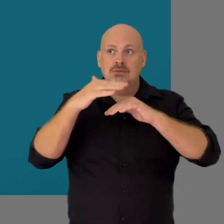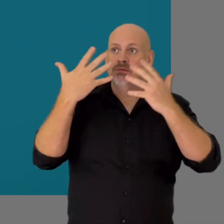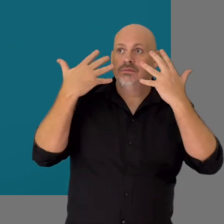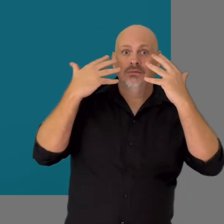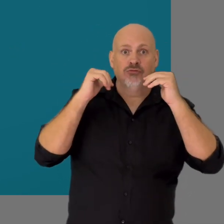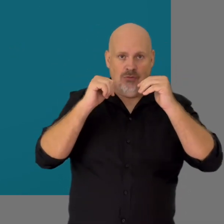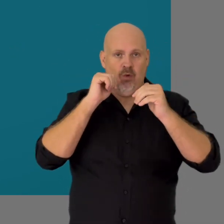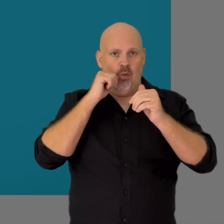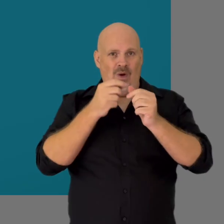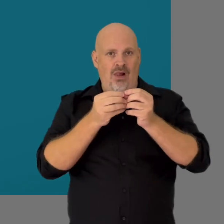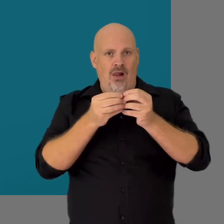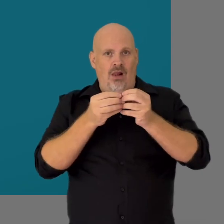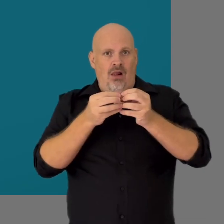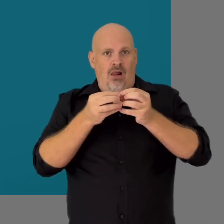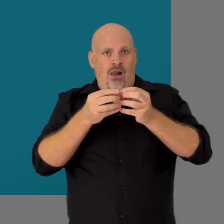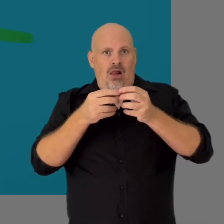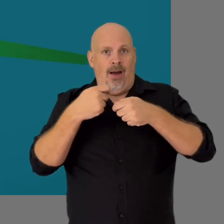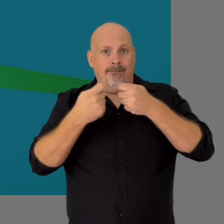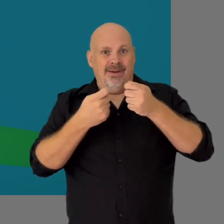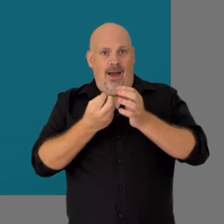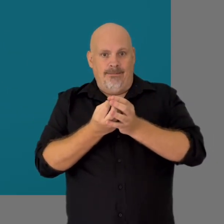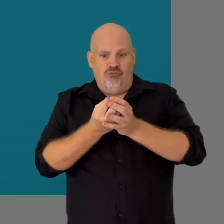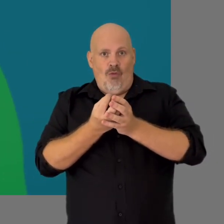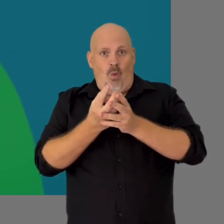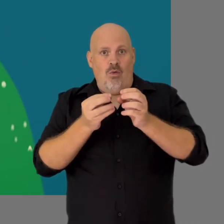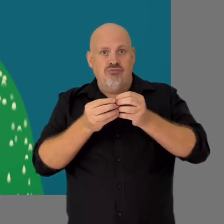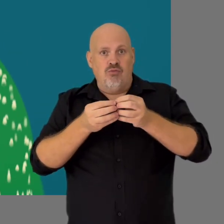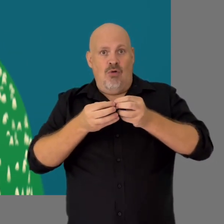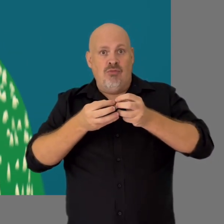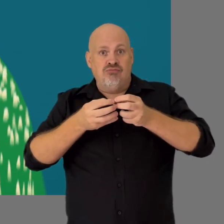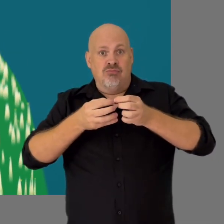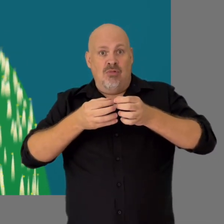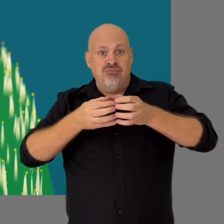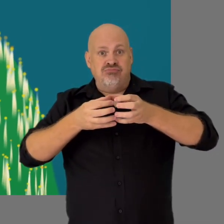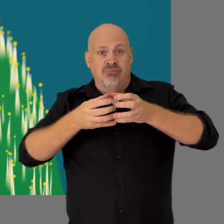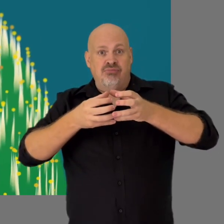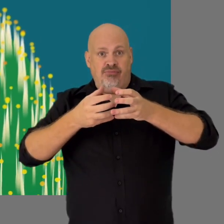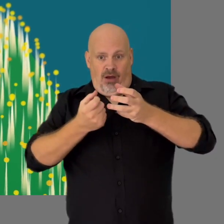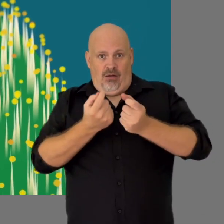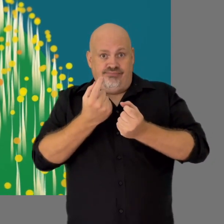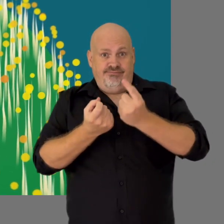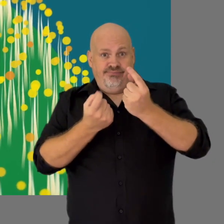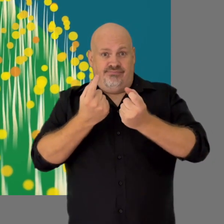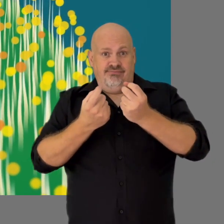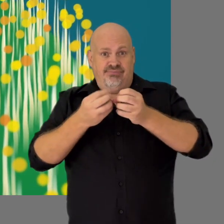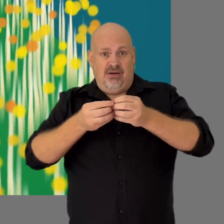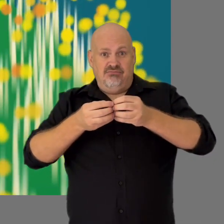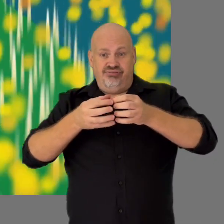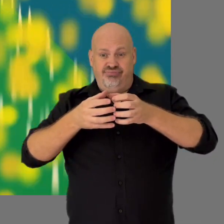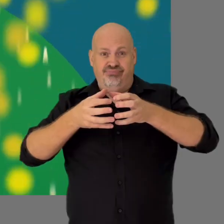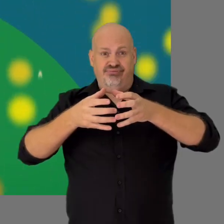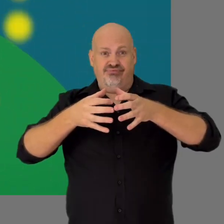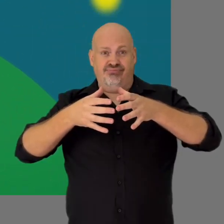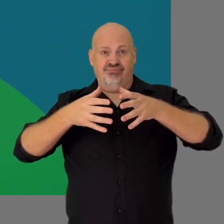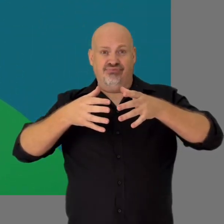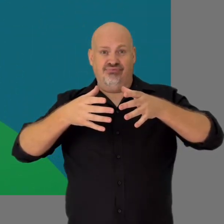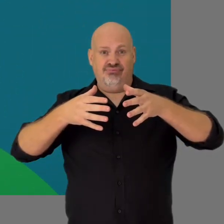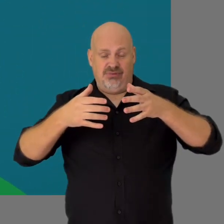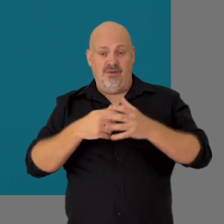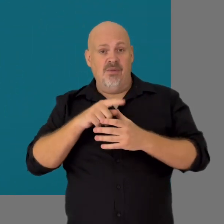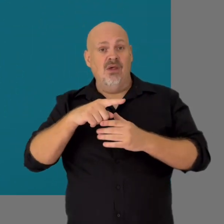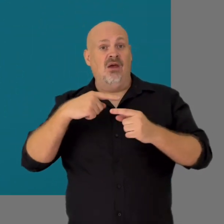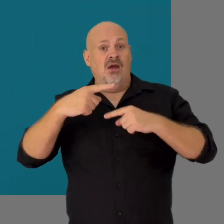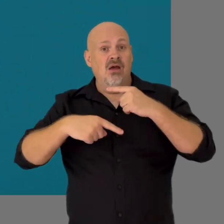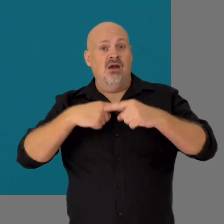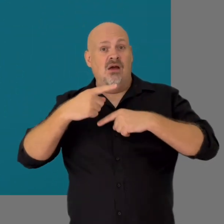right conditions persist, we will have vegetative growth, and finally to the production of new spores, sporulation, as the